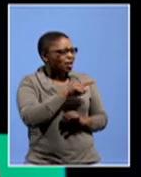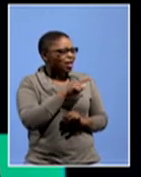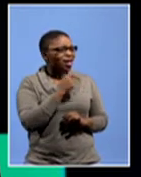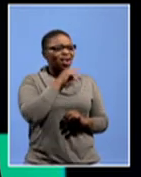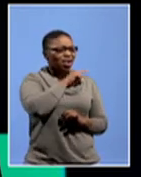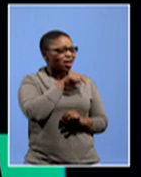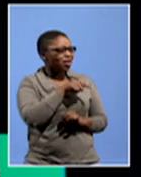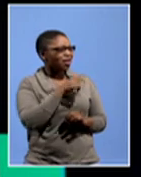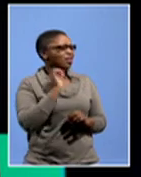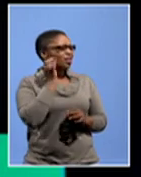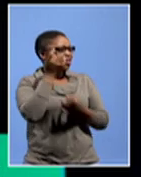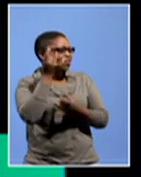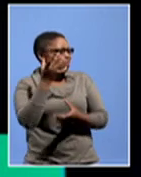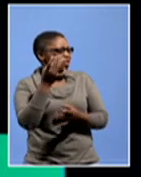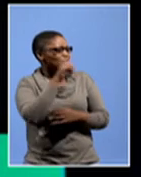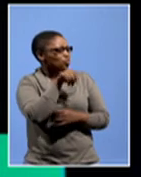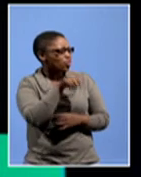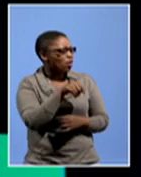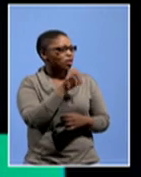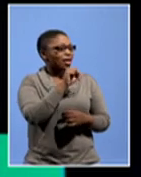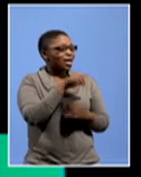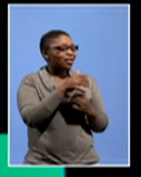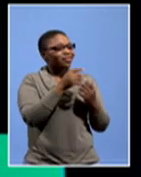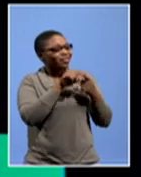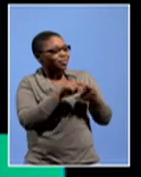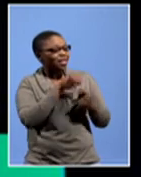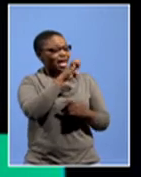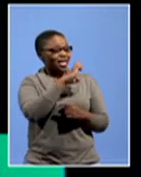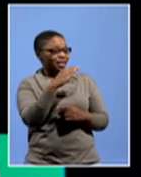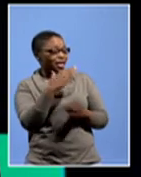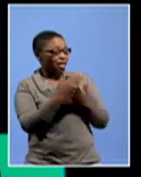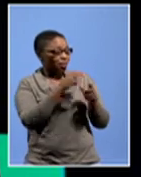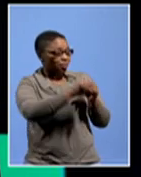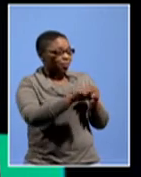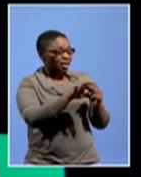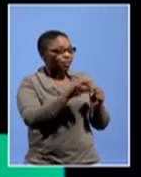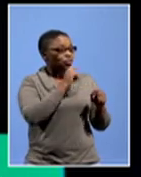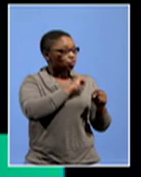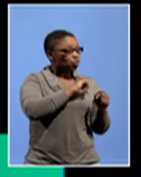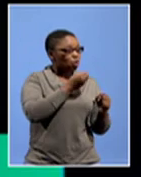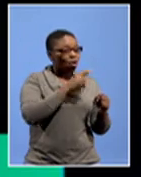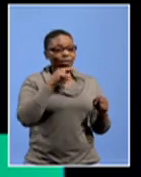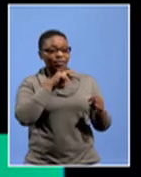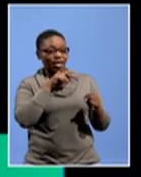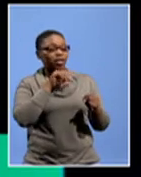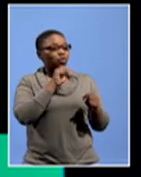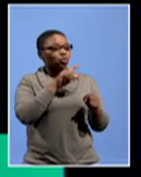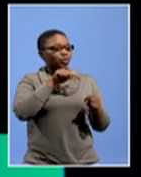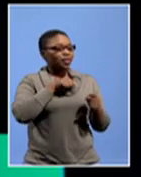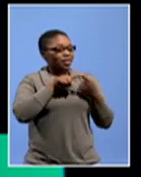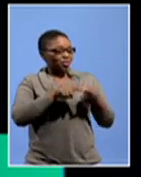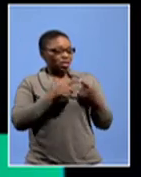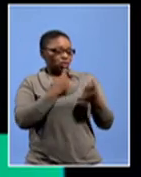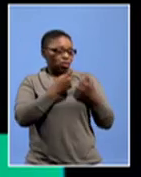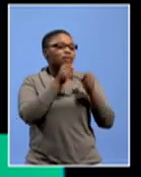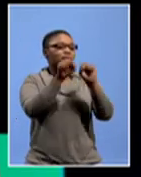something that is disinformation. And, you know, it's about whether or not the IEC determines whether that is. So, but clearly, based on the complaints we've had, the